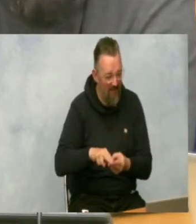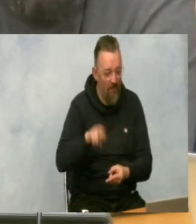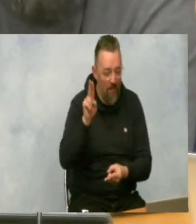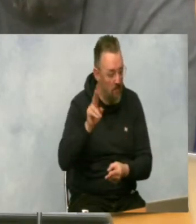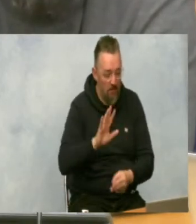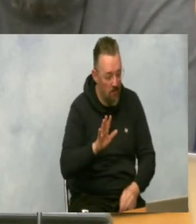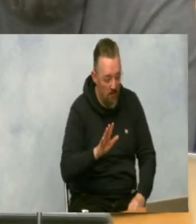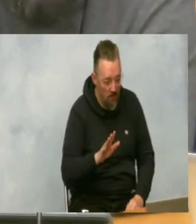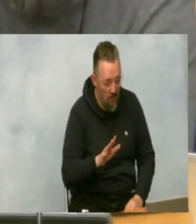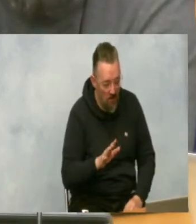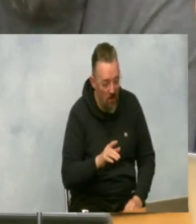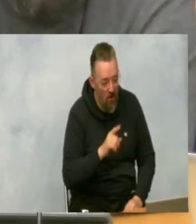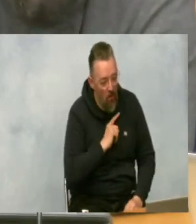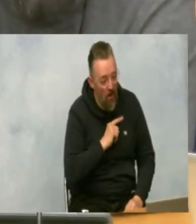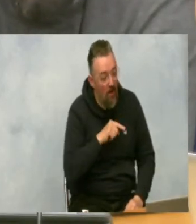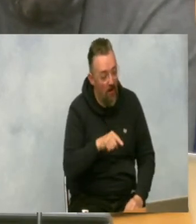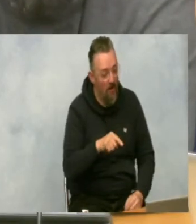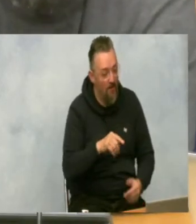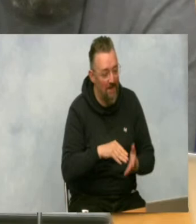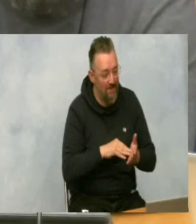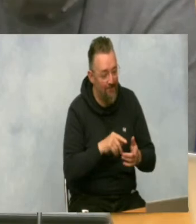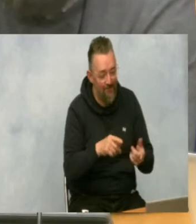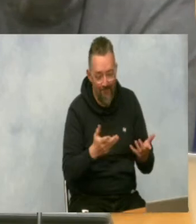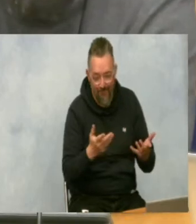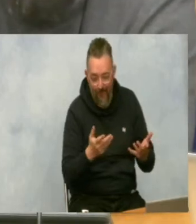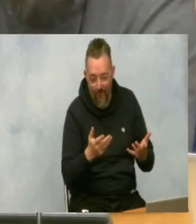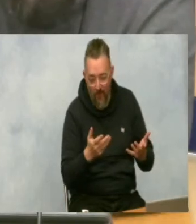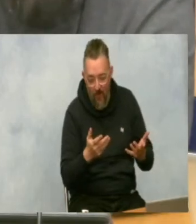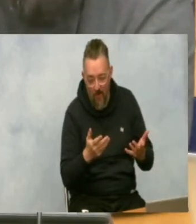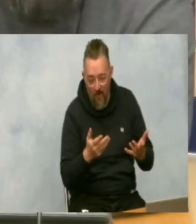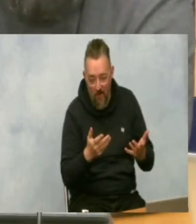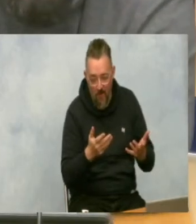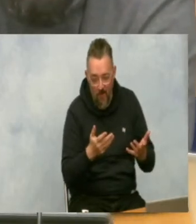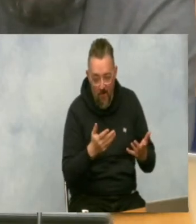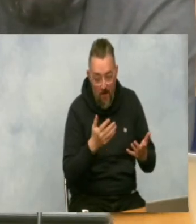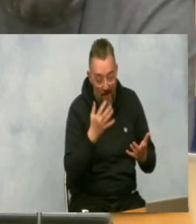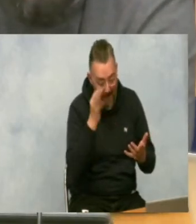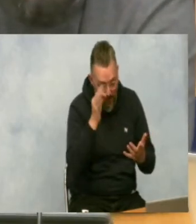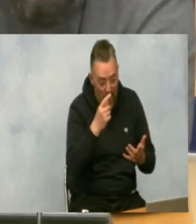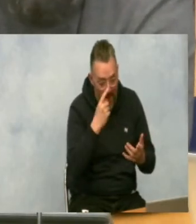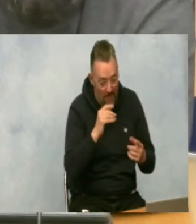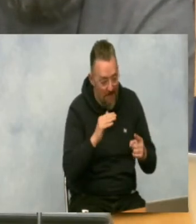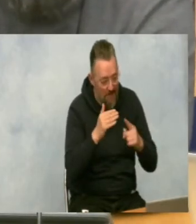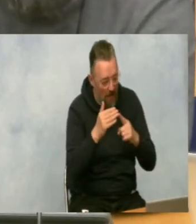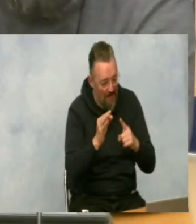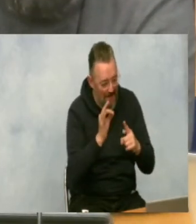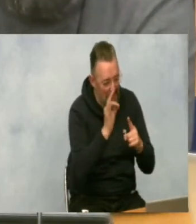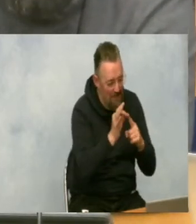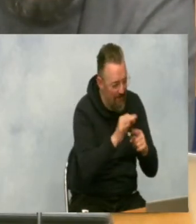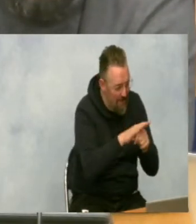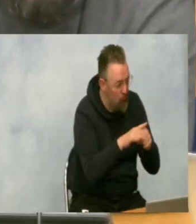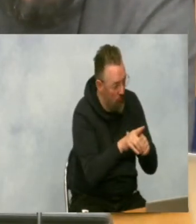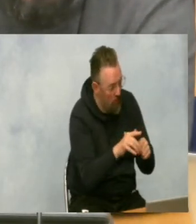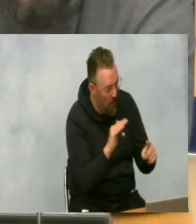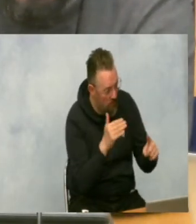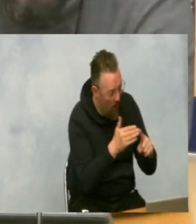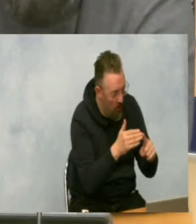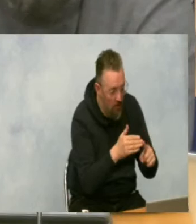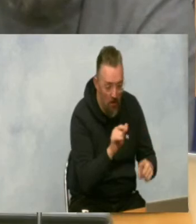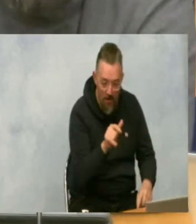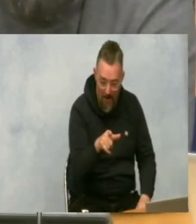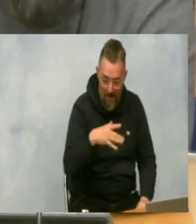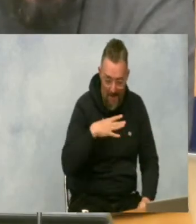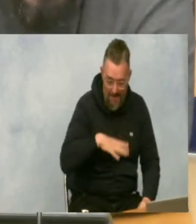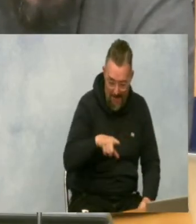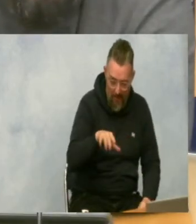otherwise, because it would effectively allow the council to more efficiently kind of target specific situations where there's an acute need, where